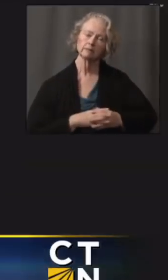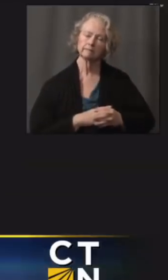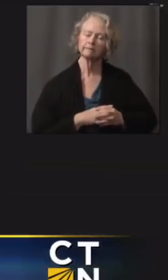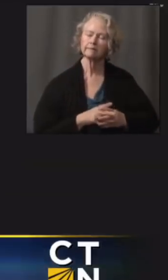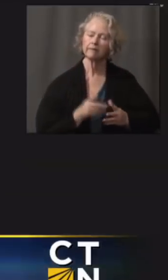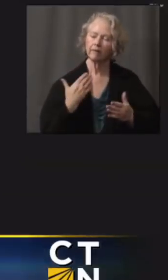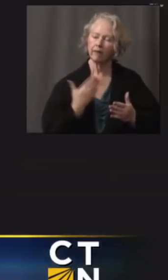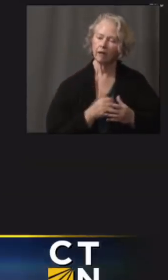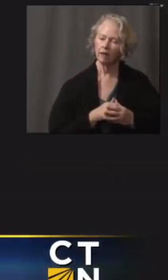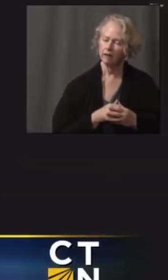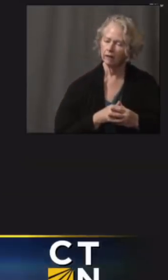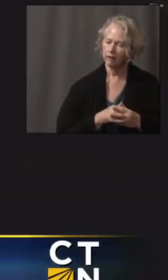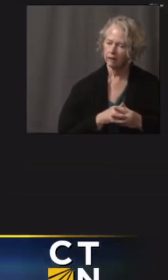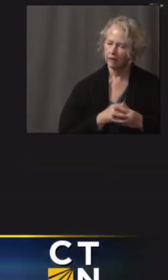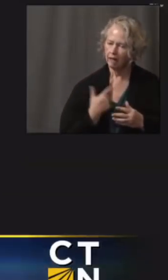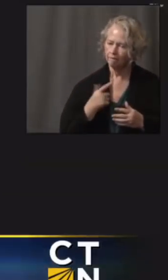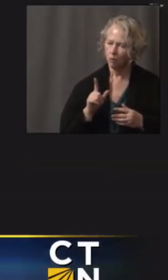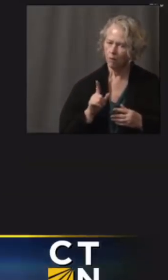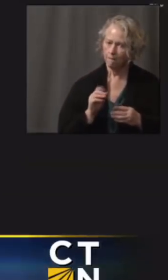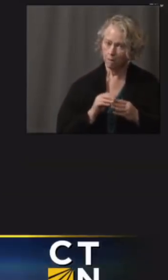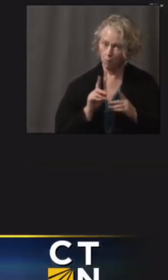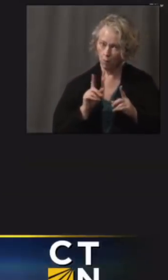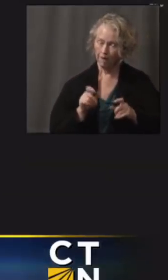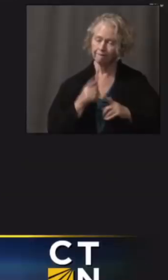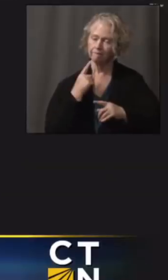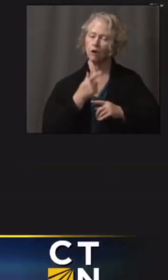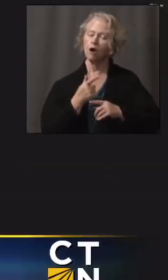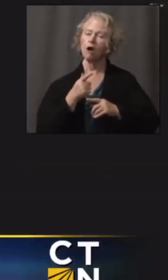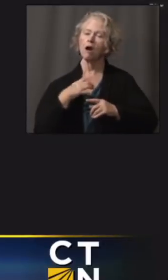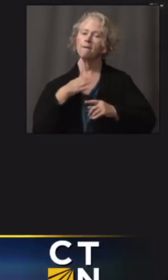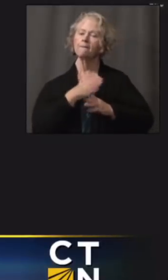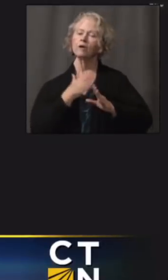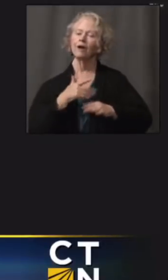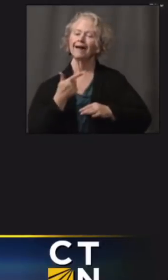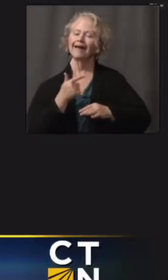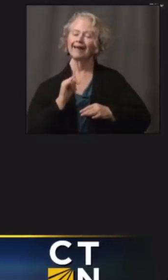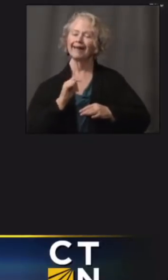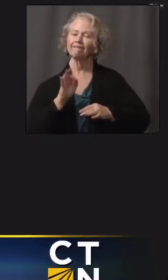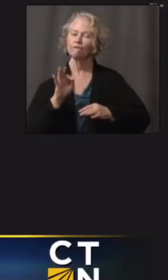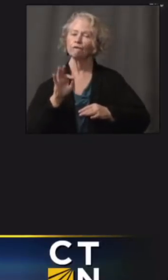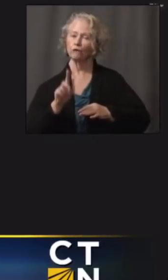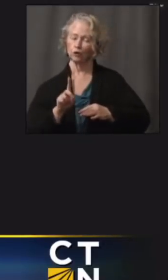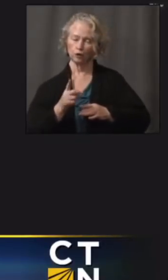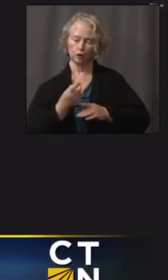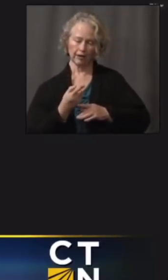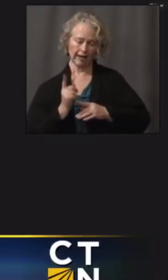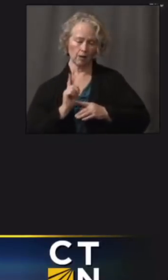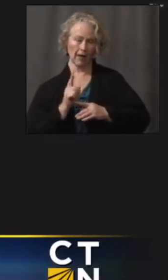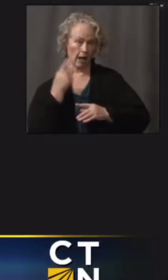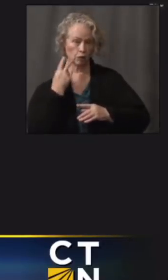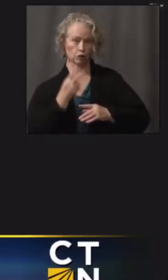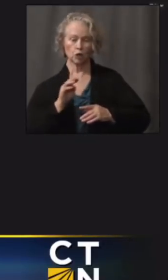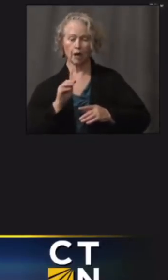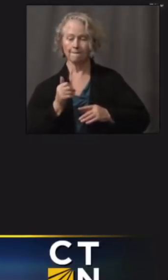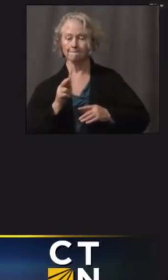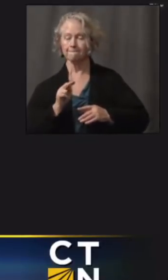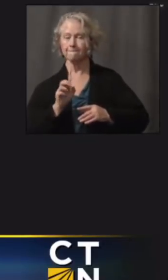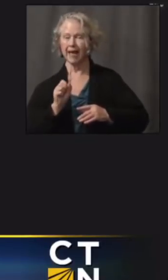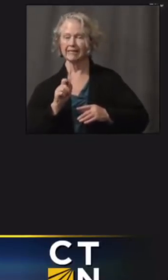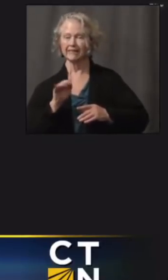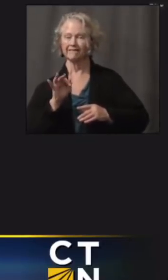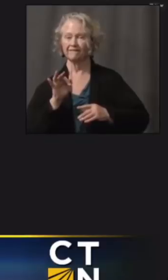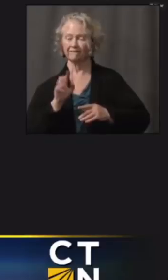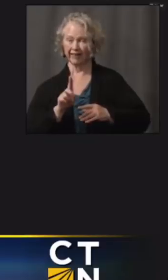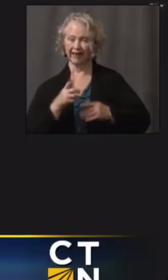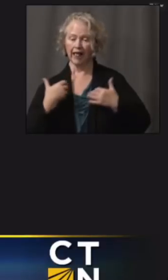Thank you, guys. And then I just have one more question. It's for Commissioner Gifford. Late last week, Steve Mansfield with the Ledge-Lite Health District